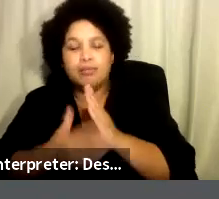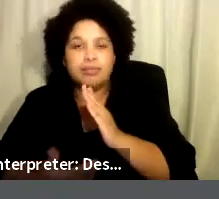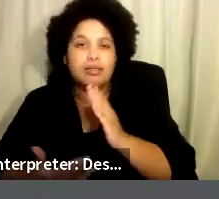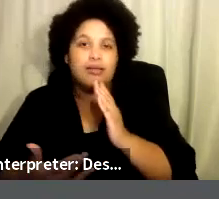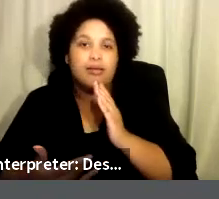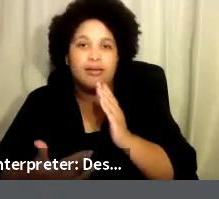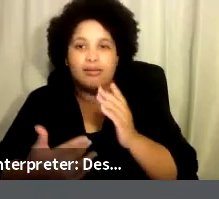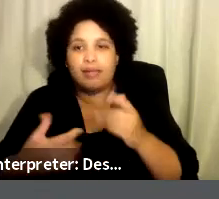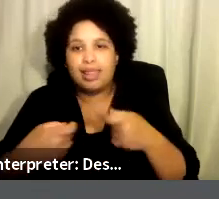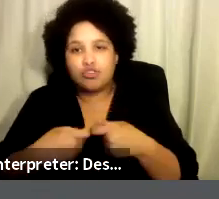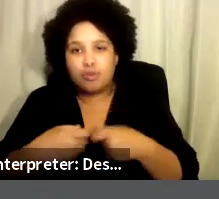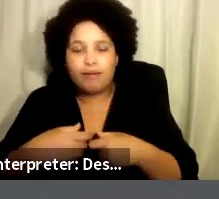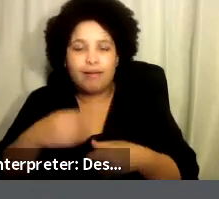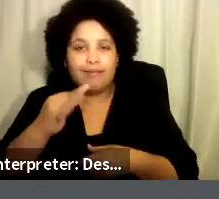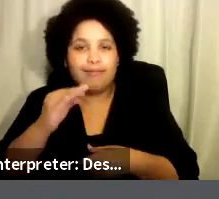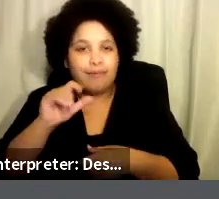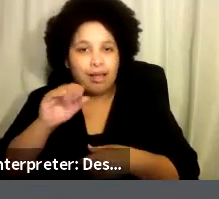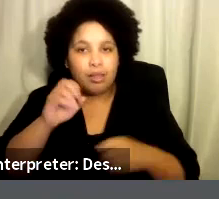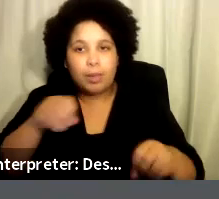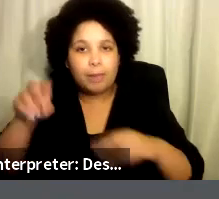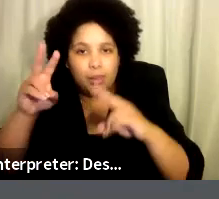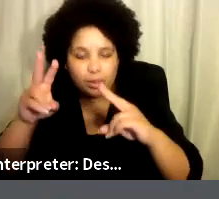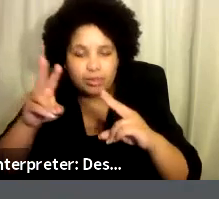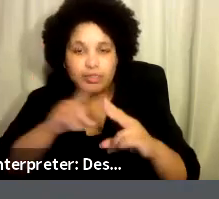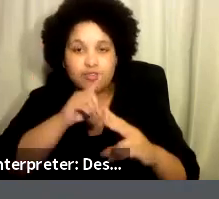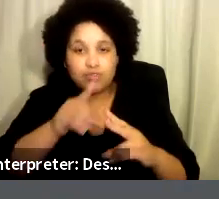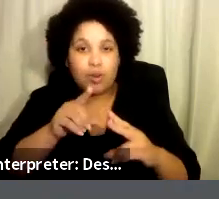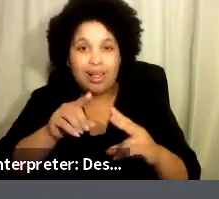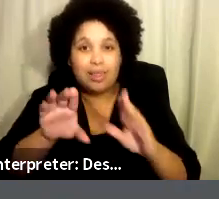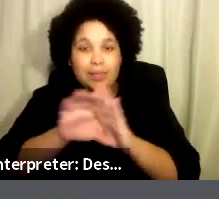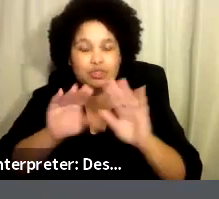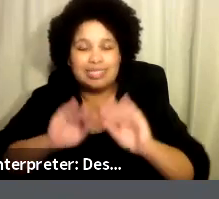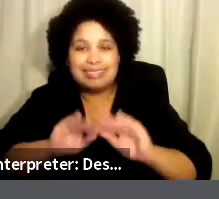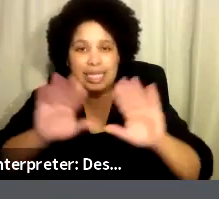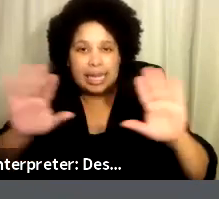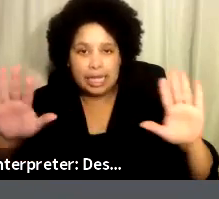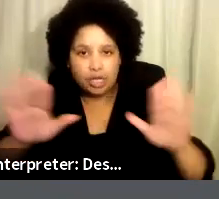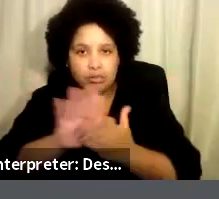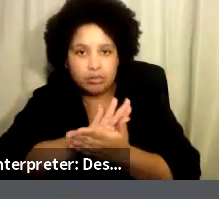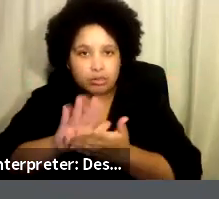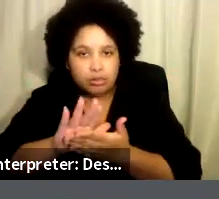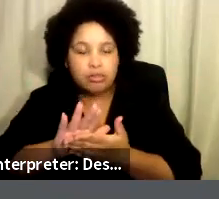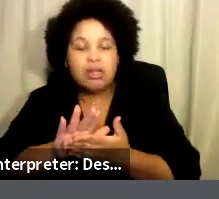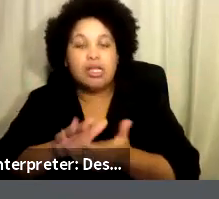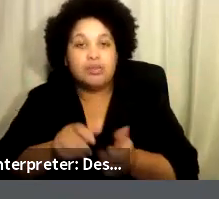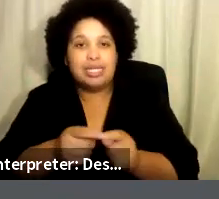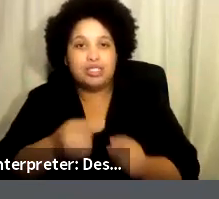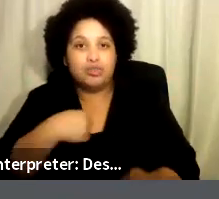it. So you would just have to make sure that the picture is clear and you can text it to